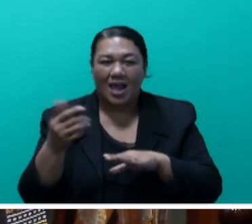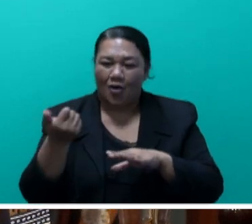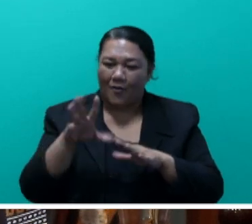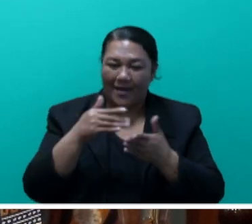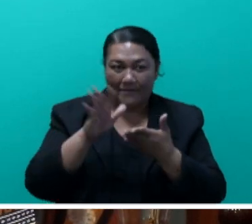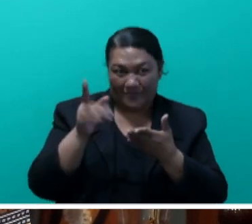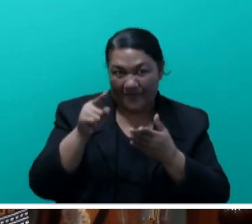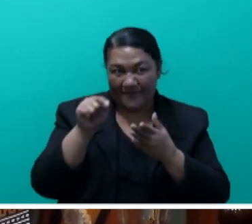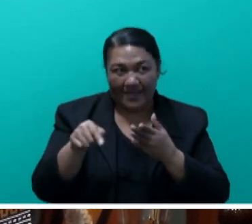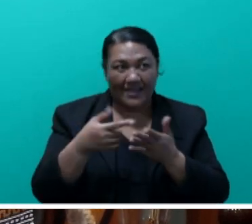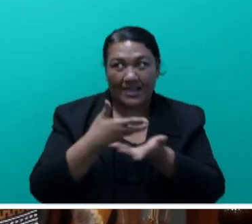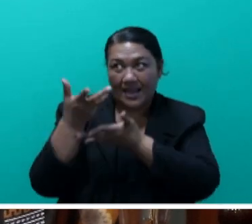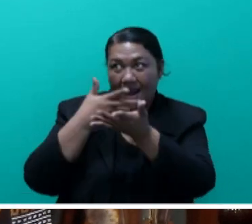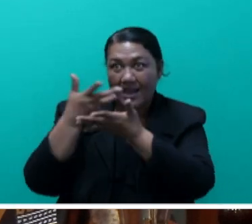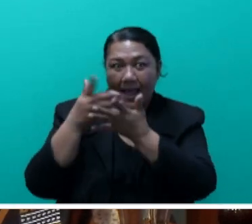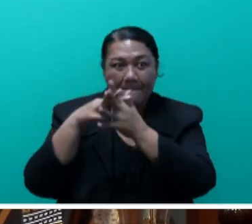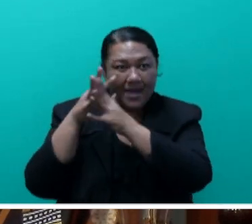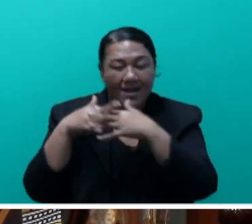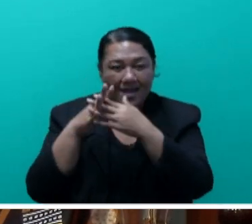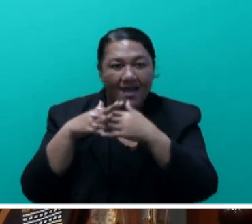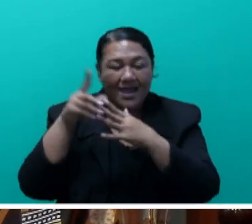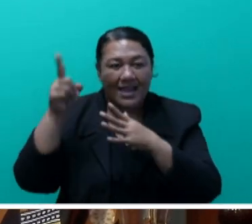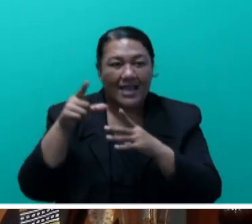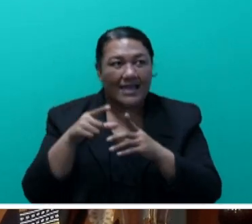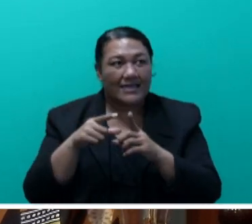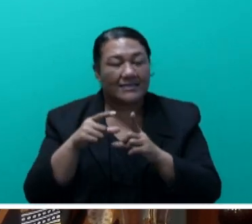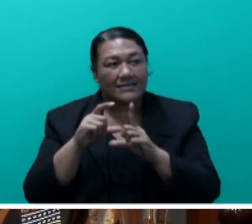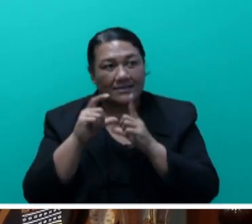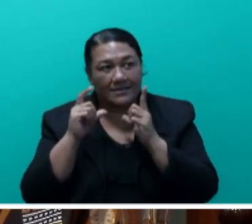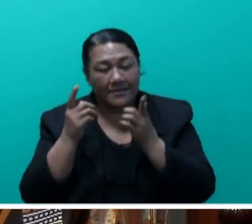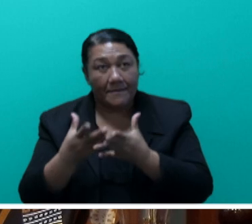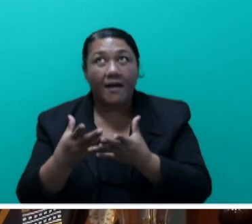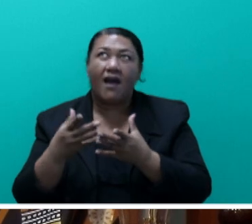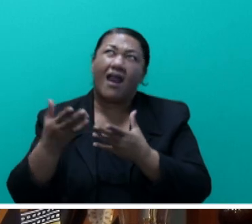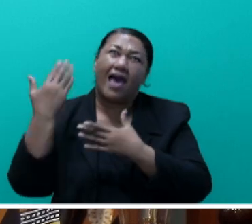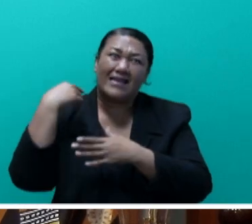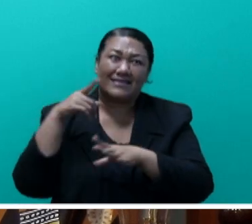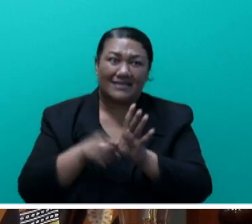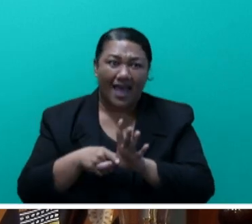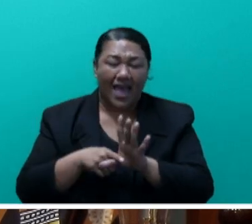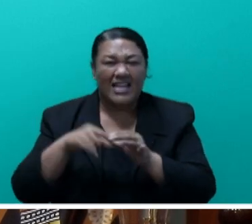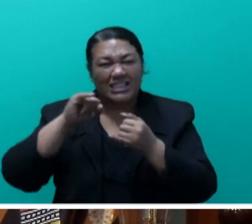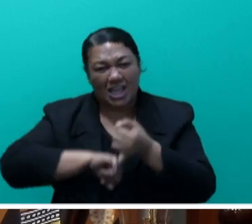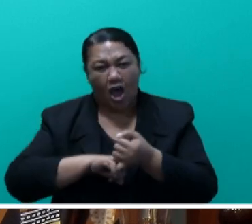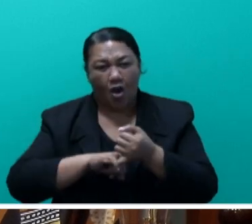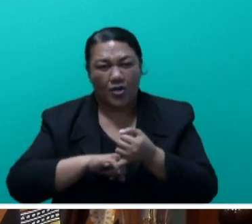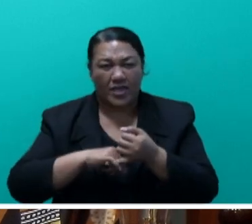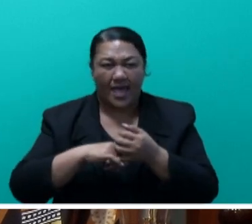And dialogue with the Americans started in December in Riyadh, Saudi Arabia last year. Now it's